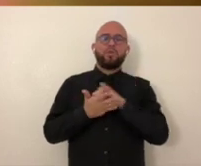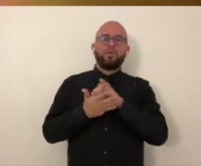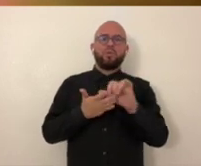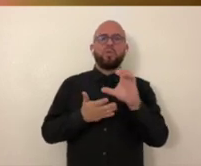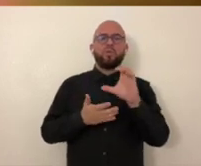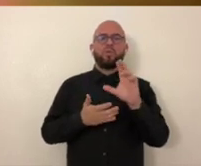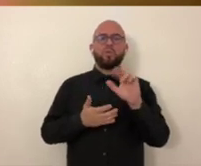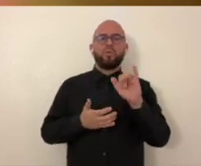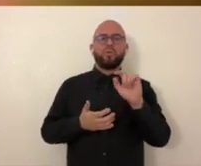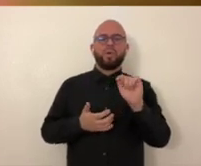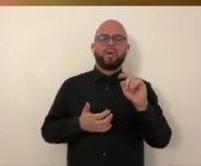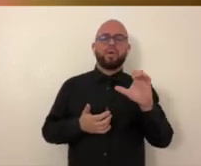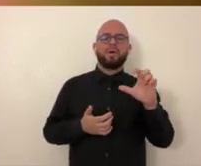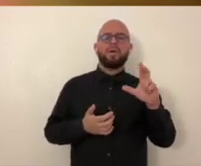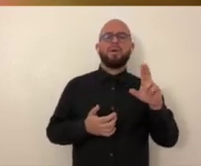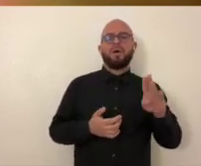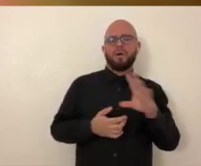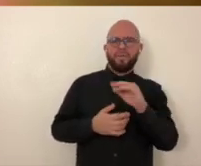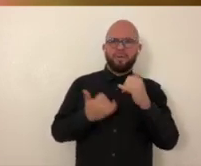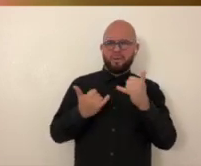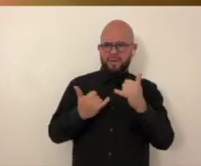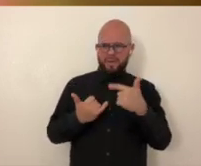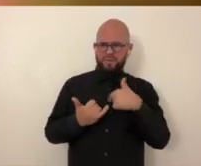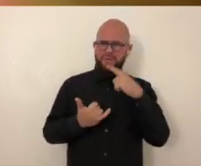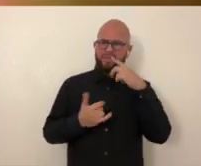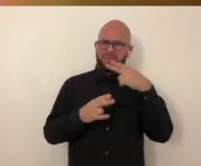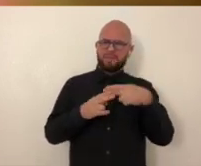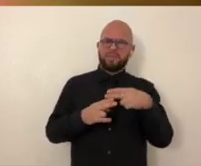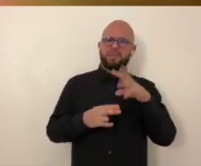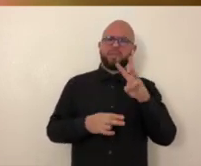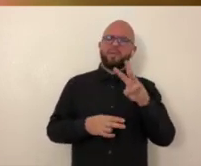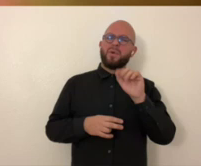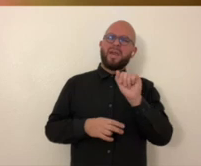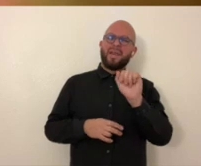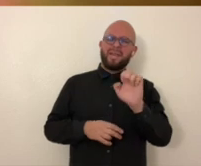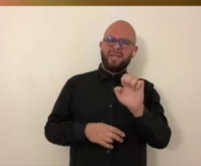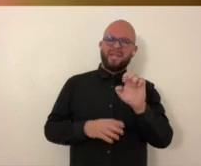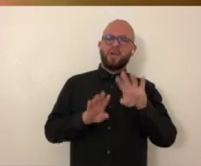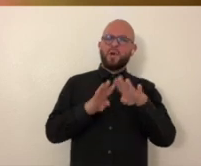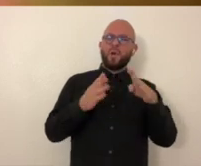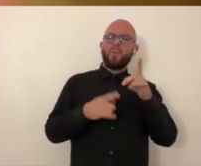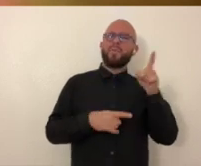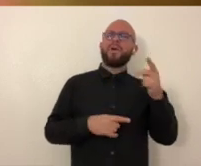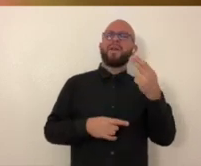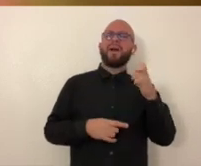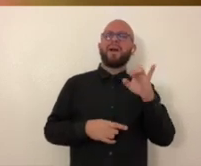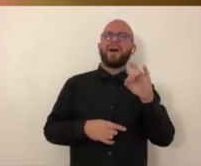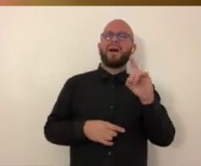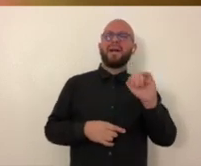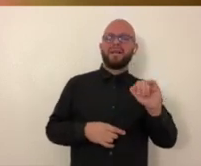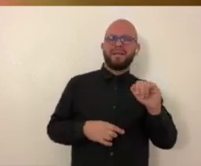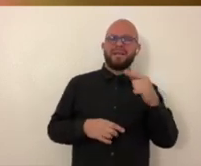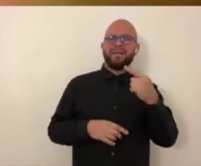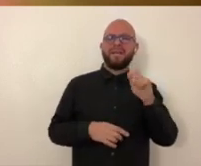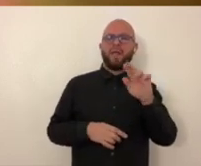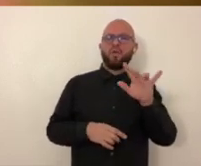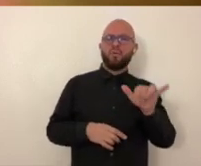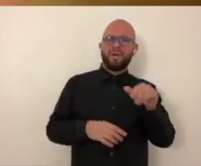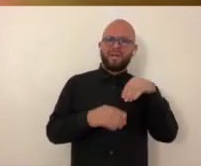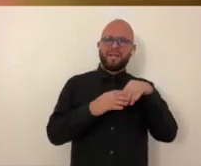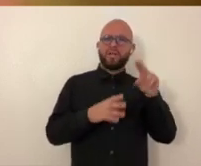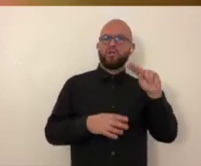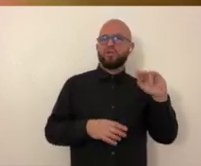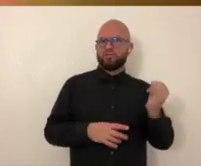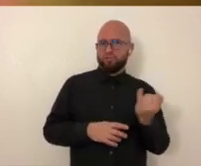York Crit Club. And right now, I'm part of the, I think it's called the WAE Open